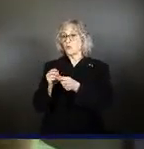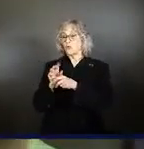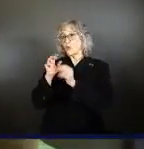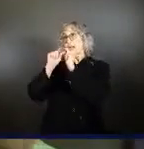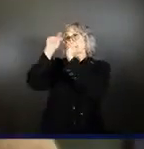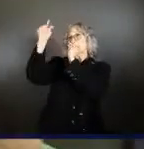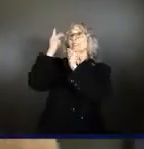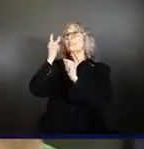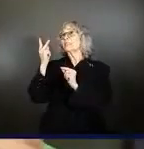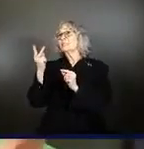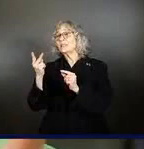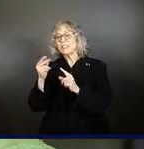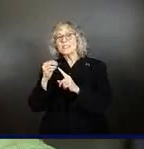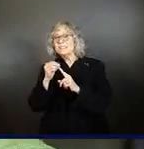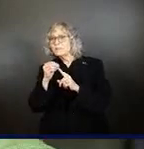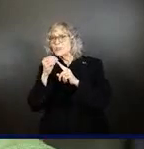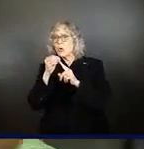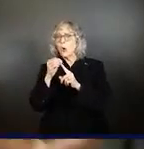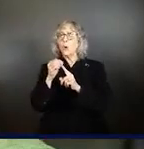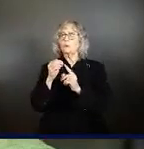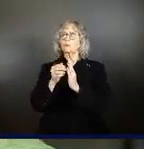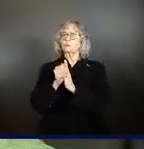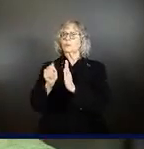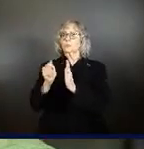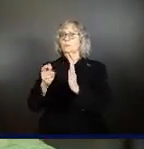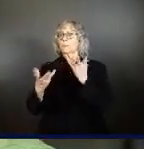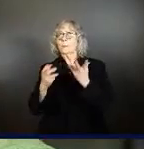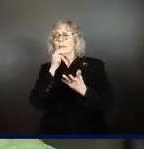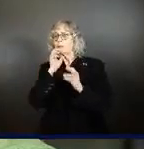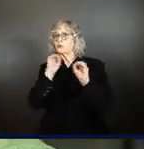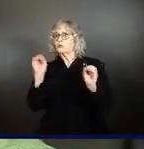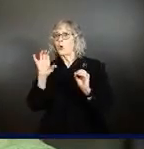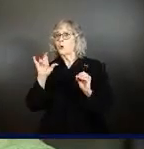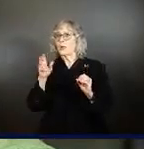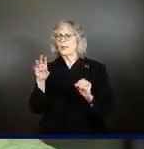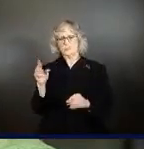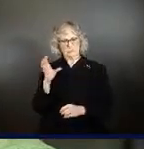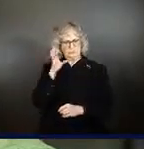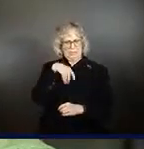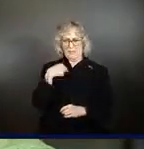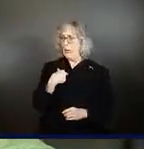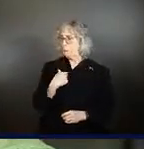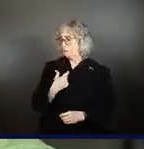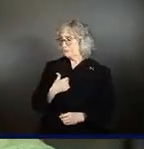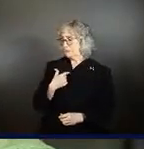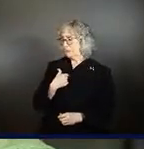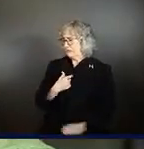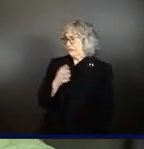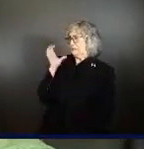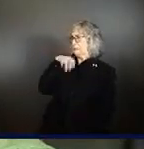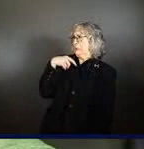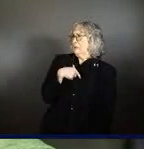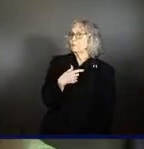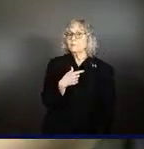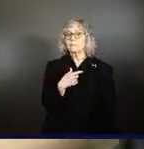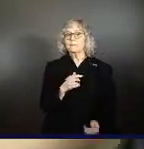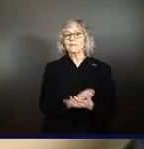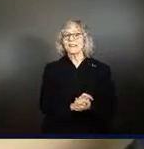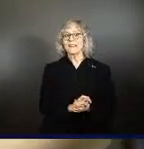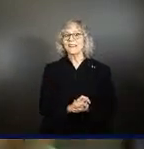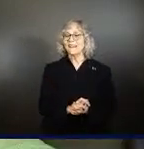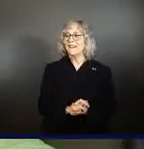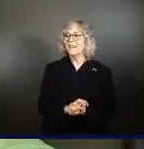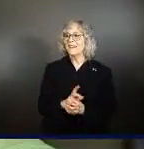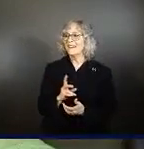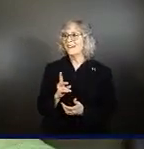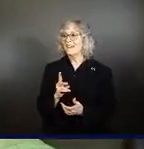that maybe it didn't have clouds. And that was very weird. Like I was personally weirded out by this. So, NASA made the